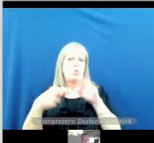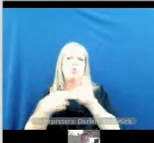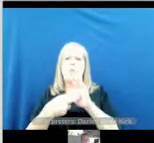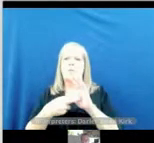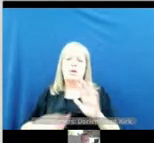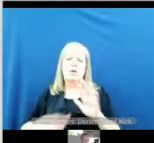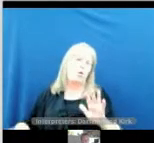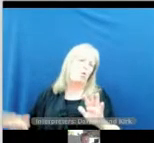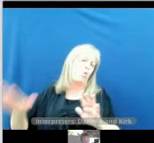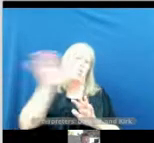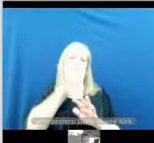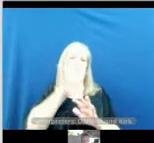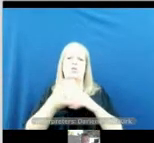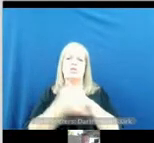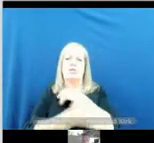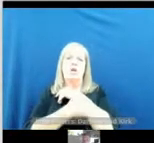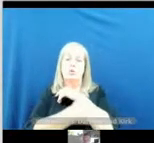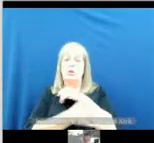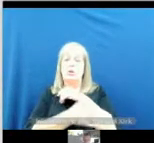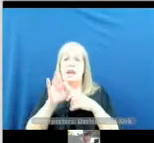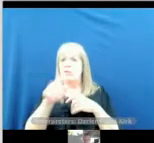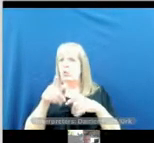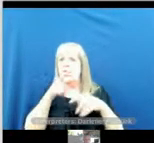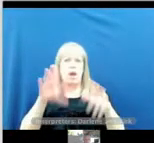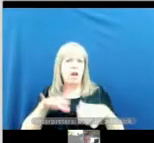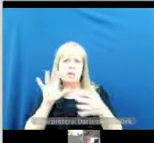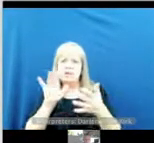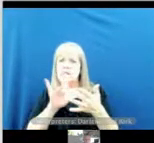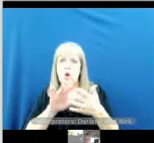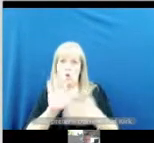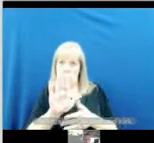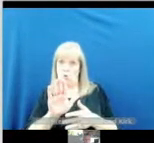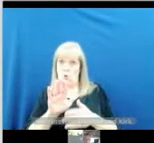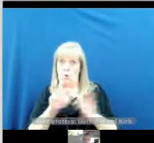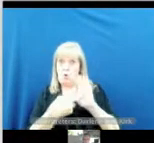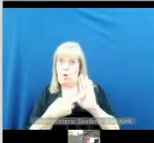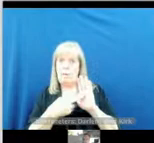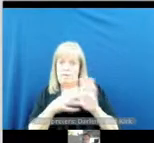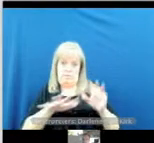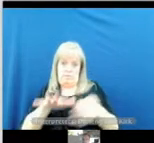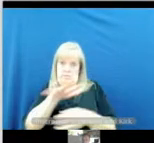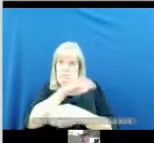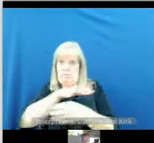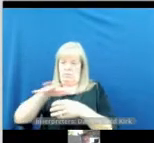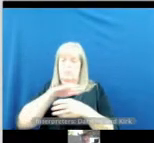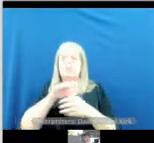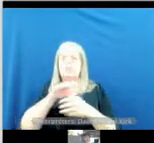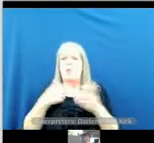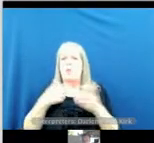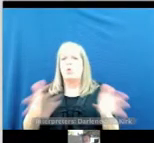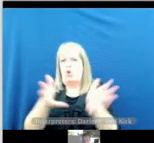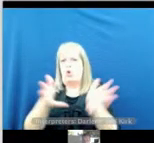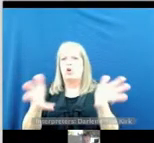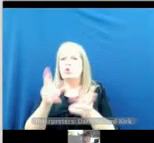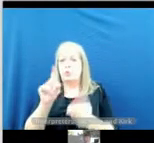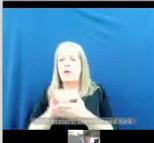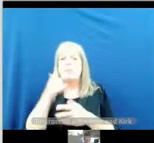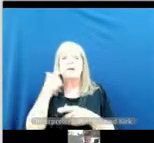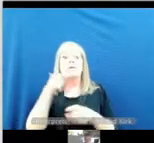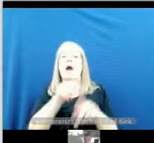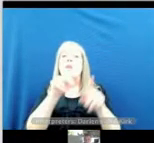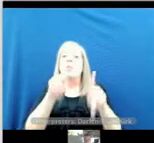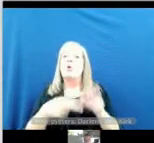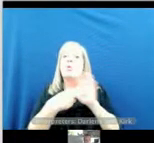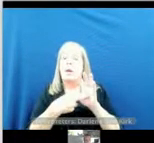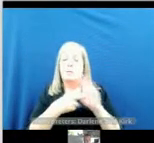if you're not connected with that rep, I would absolutely encourage you to do that. They can come in and also do awareness trainings that would